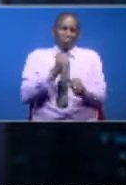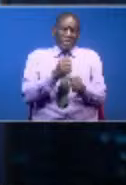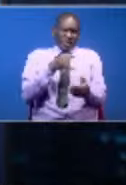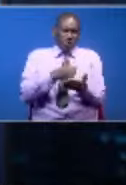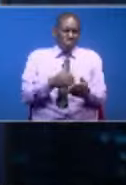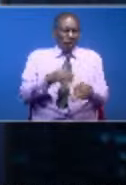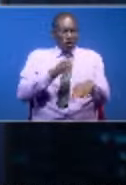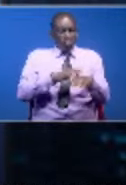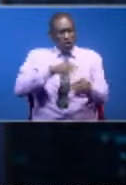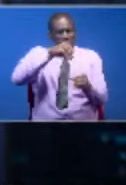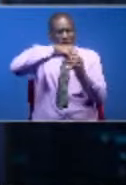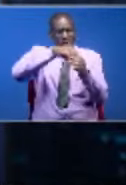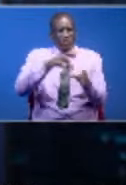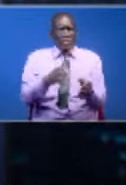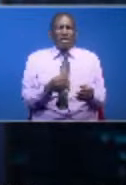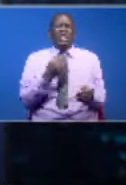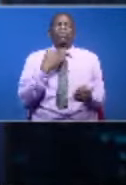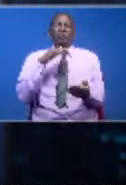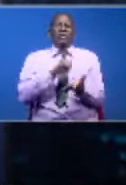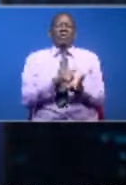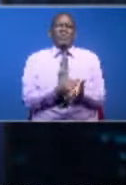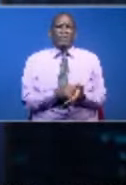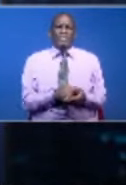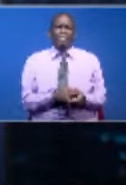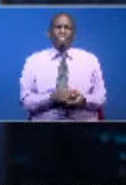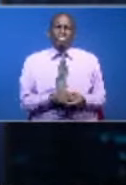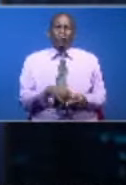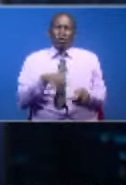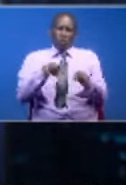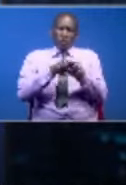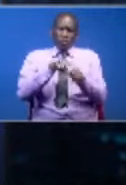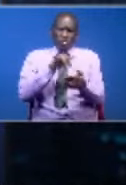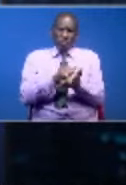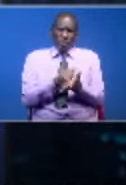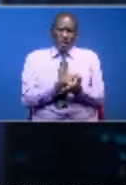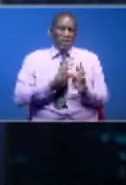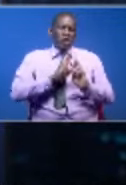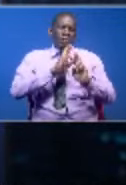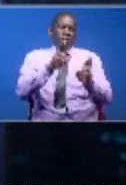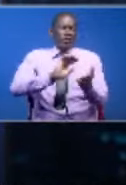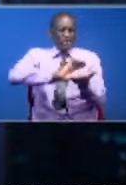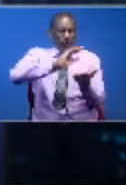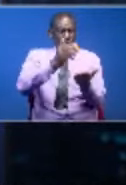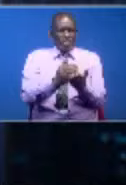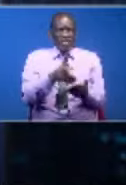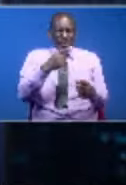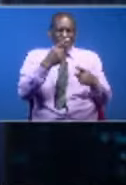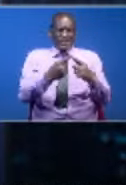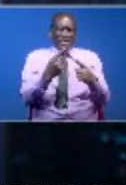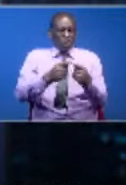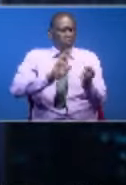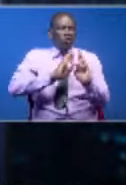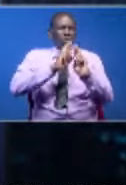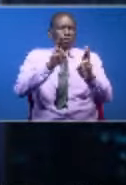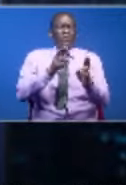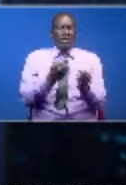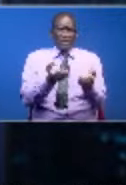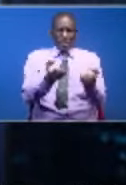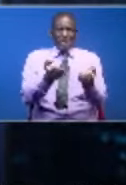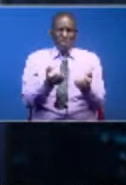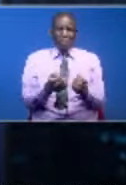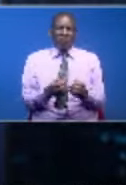the investor. They like that. And so also on that reporting front, there's an annual reporting requirement, let's say, with